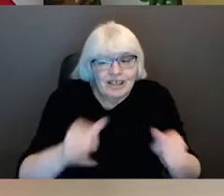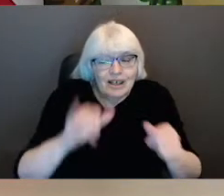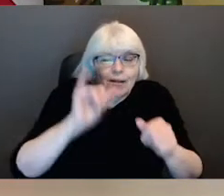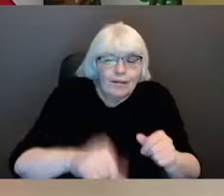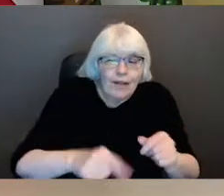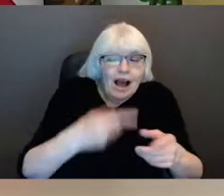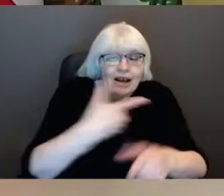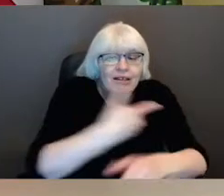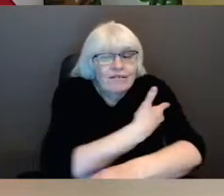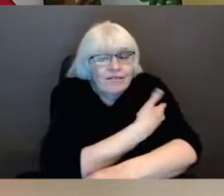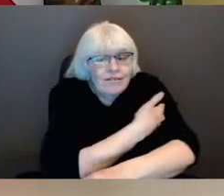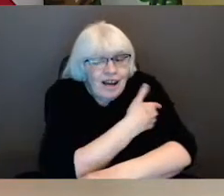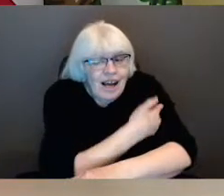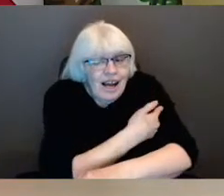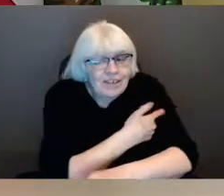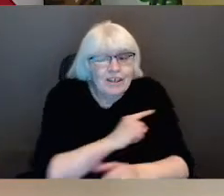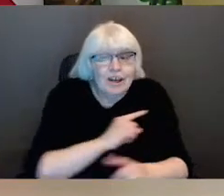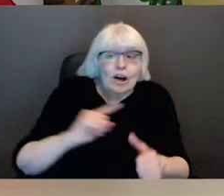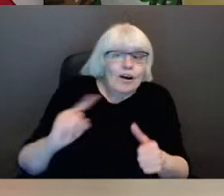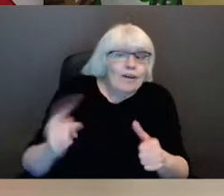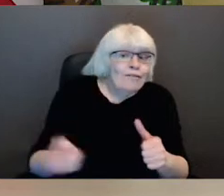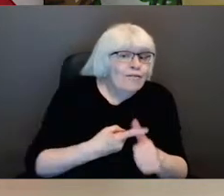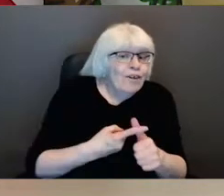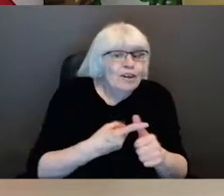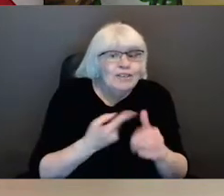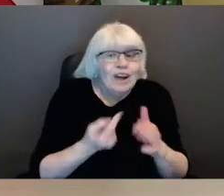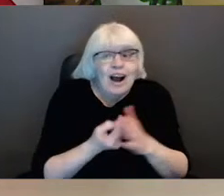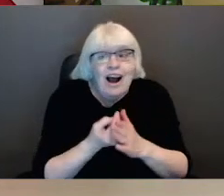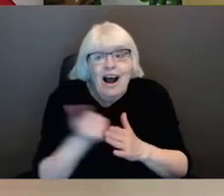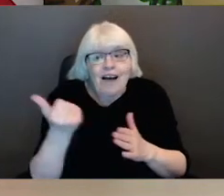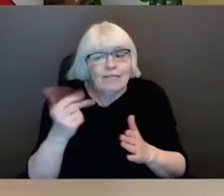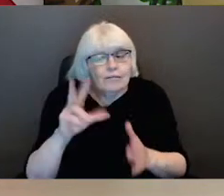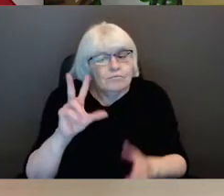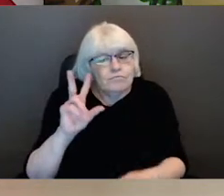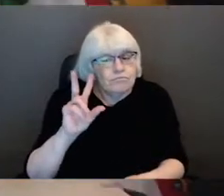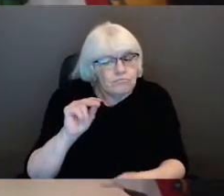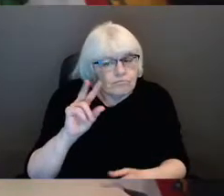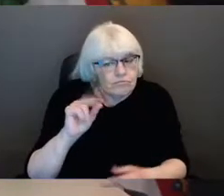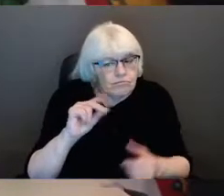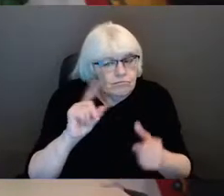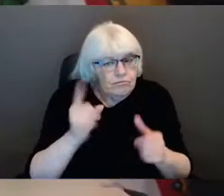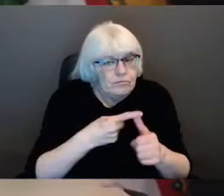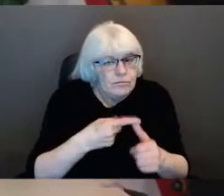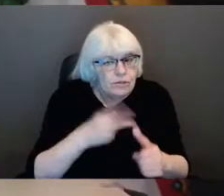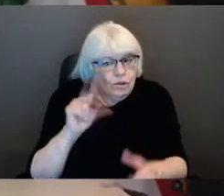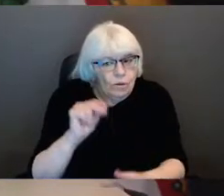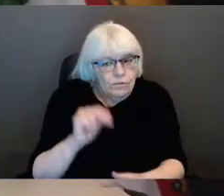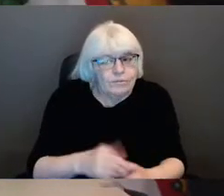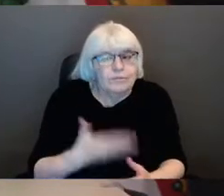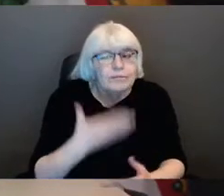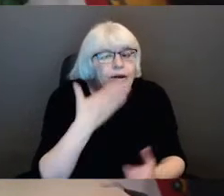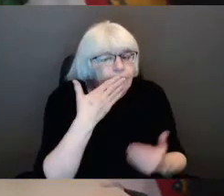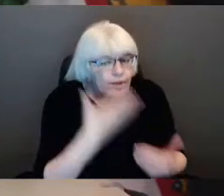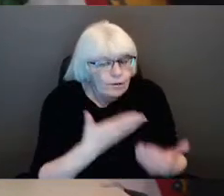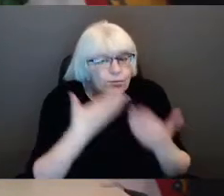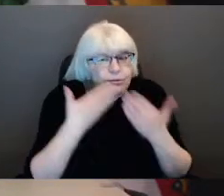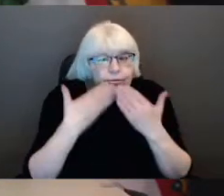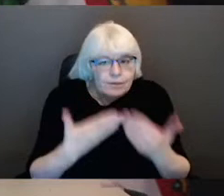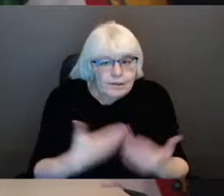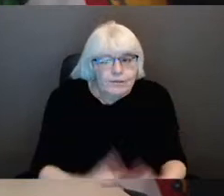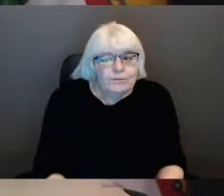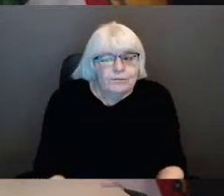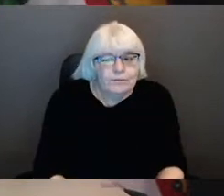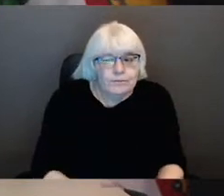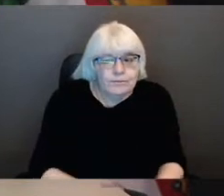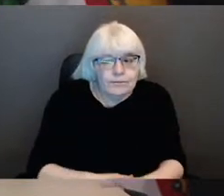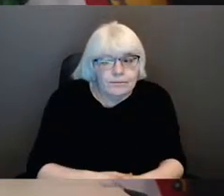as our first step. Thank you. Thank you, Corey. Wayne, you indicated you